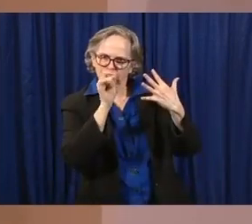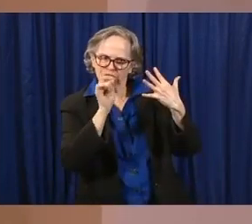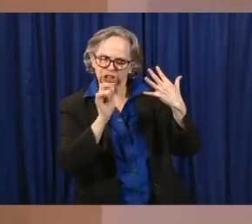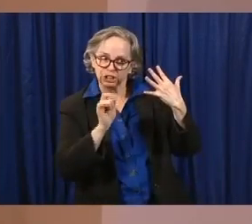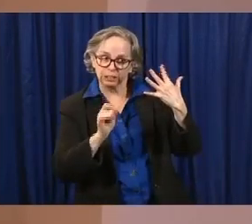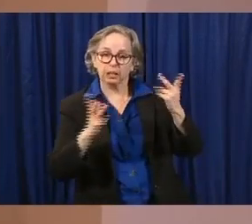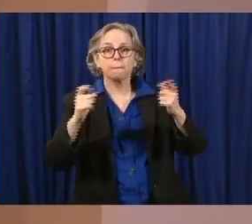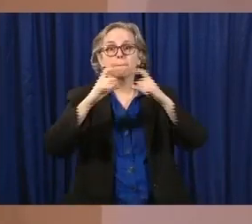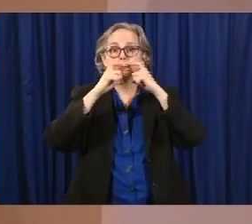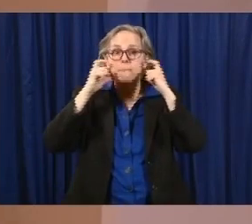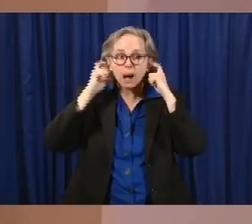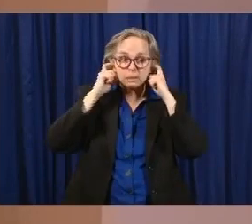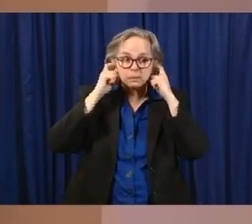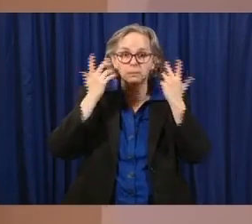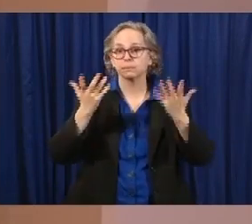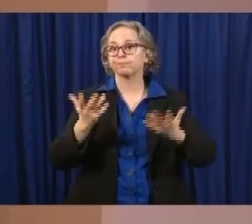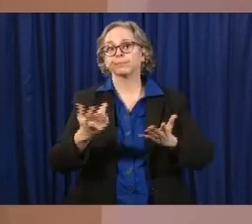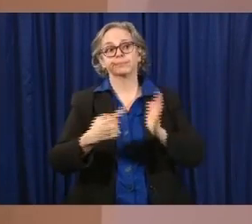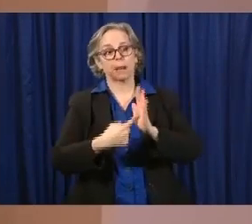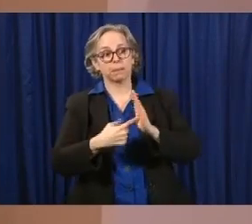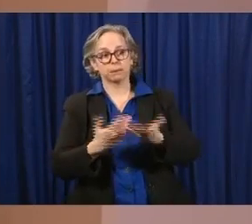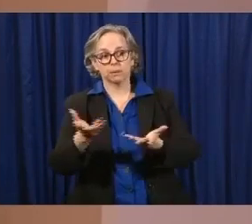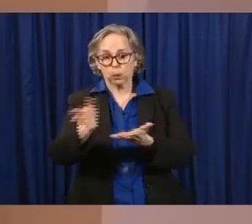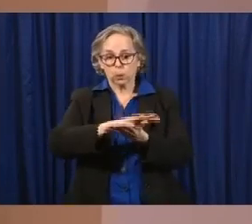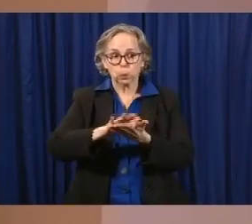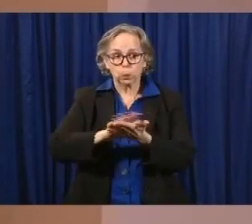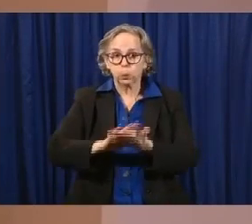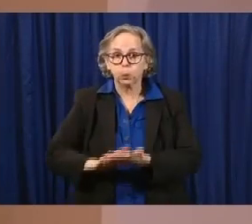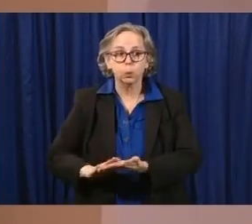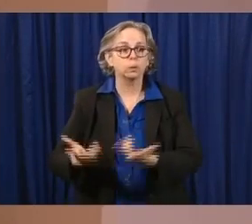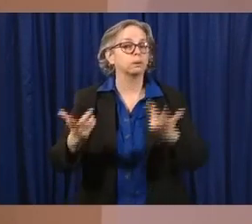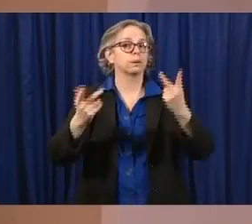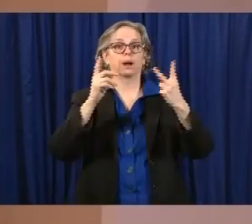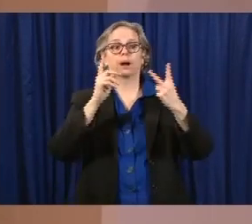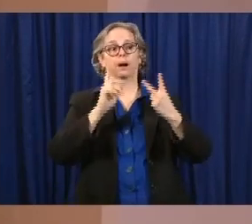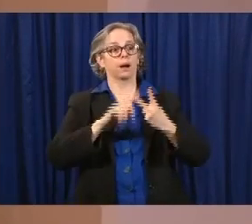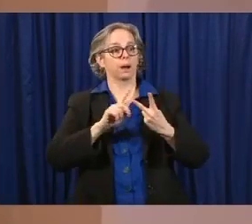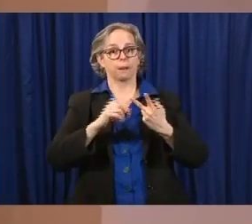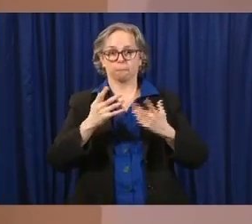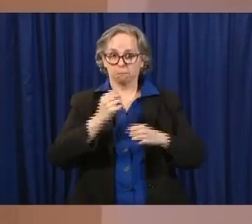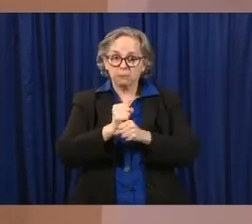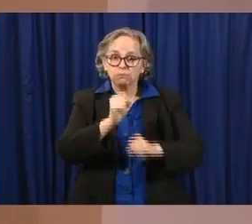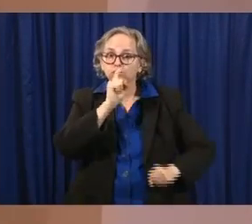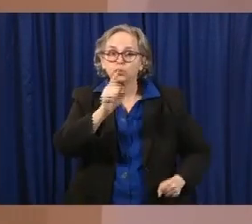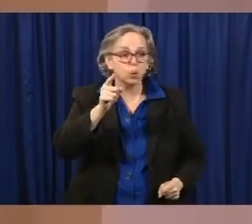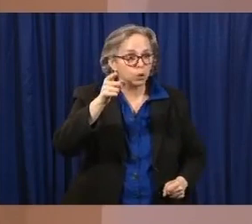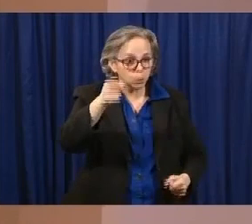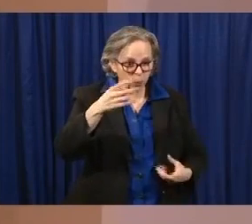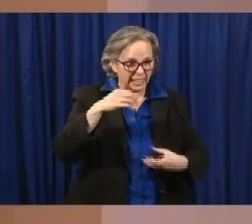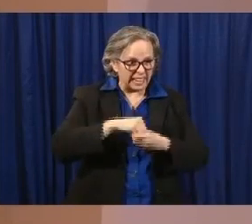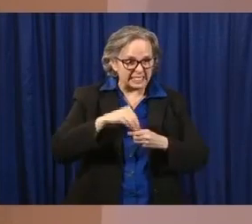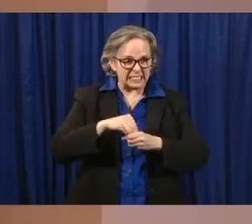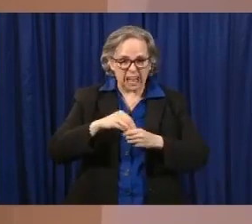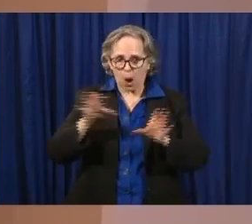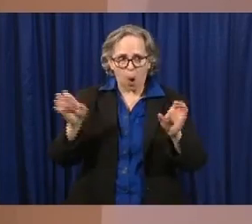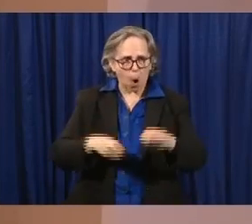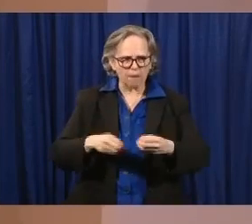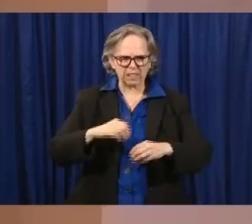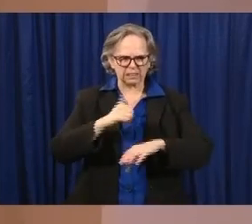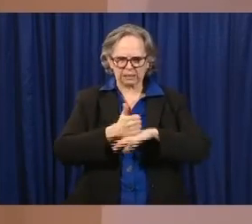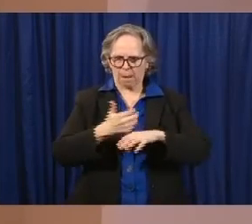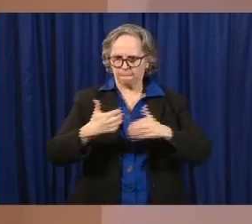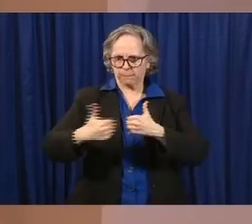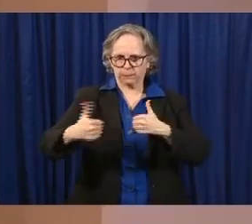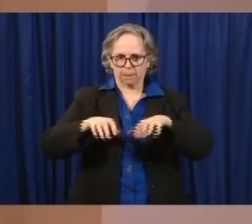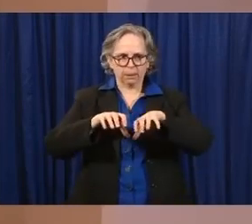masks to disinfectant, to making sure that you have the structure within your organization where someone's in charge of making sure that